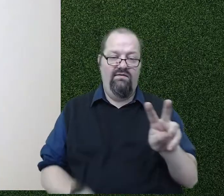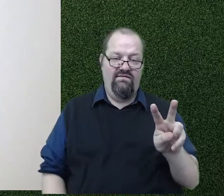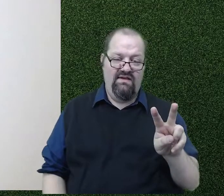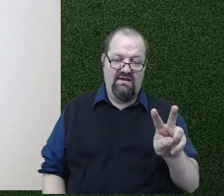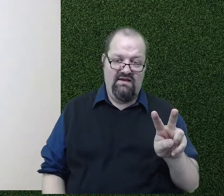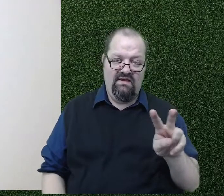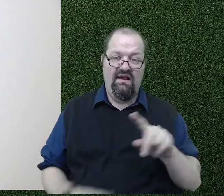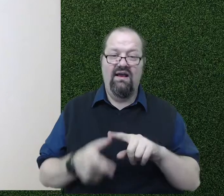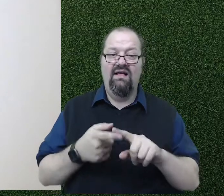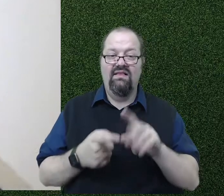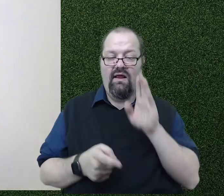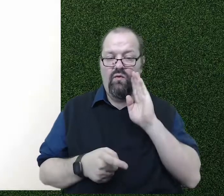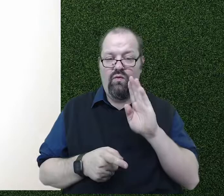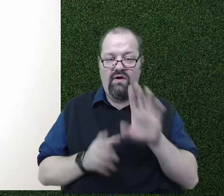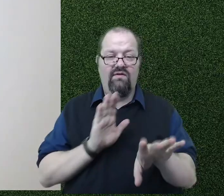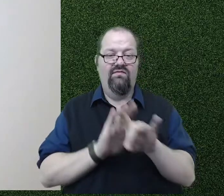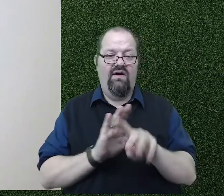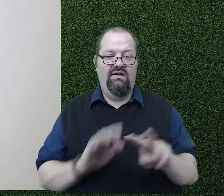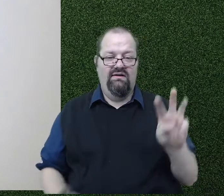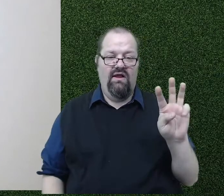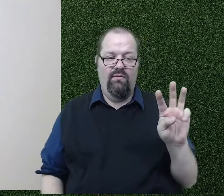And then we're going to find w.